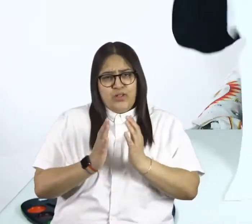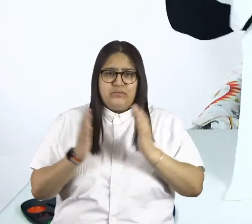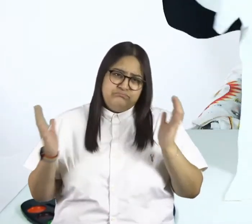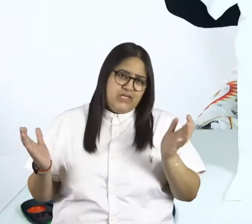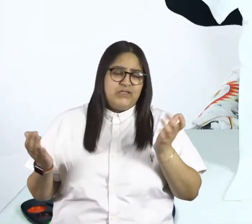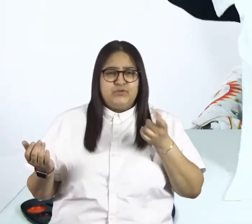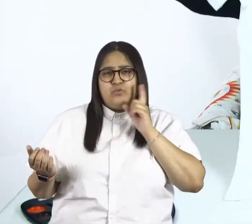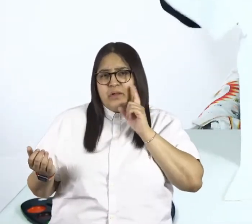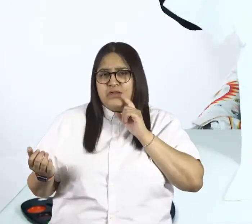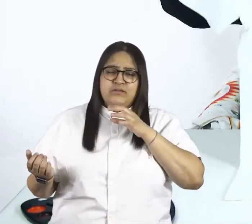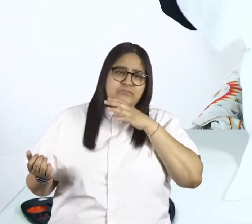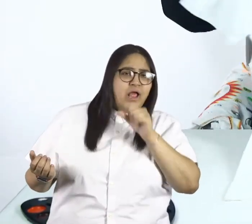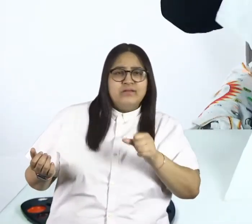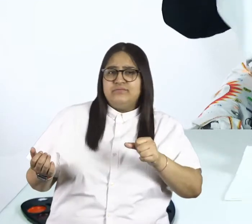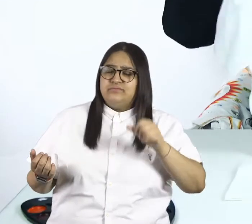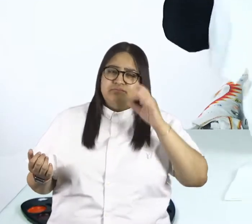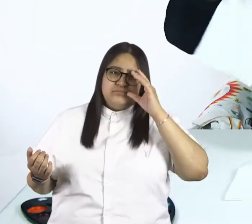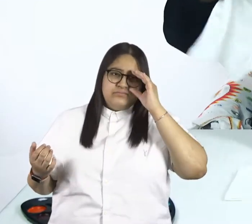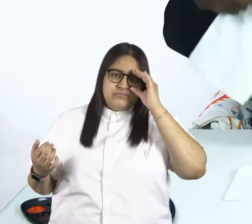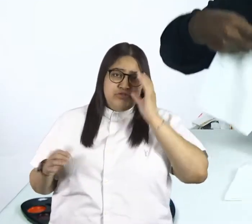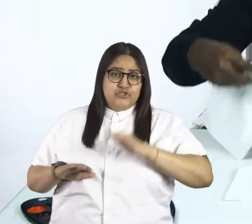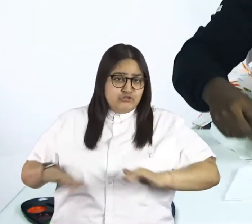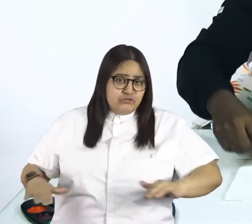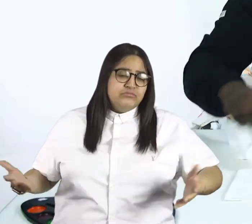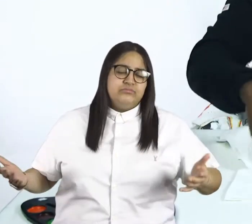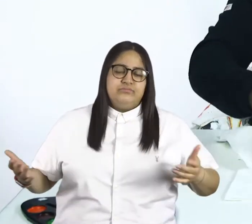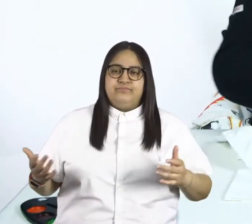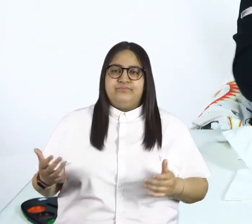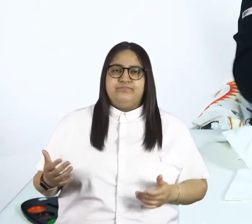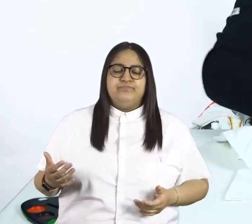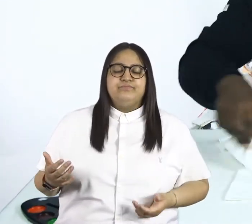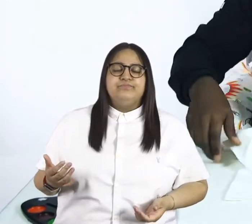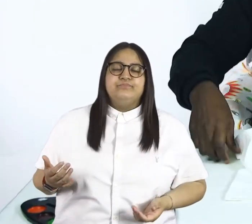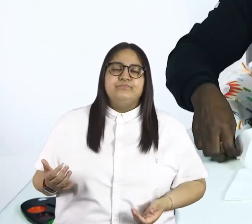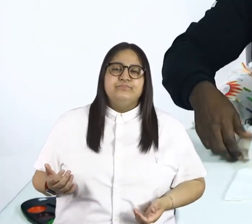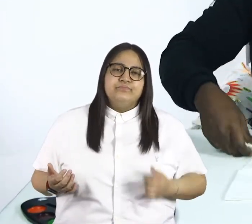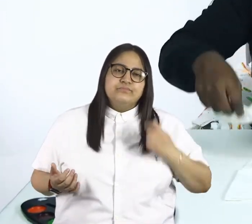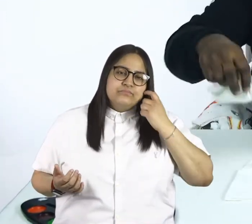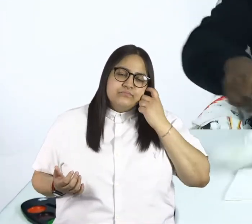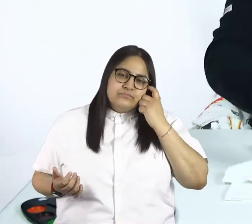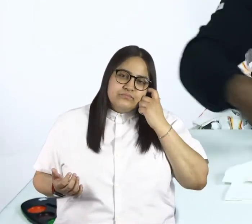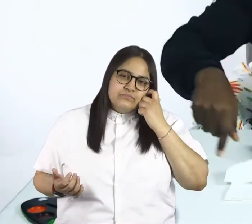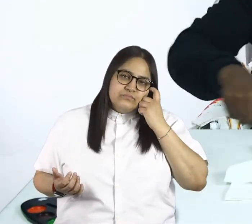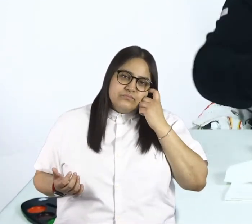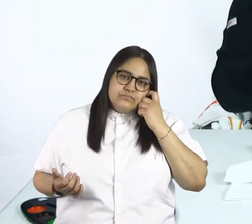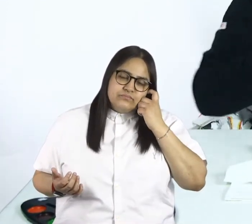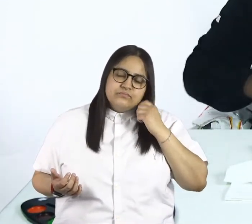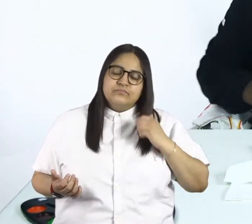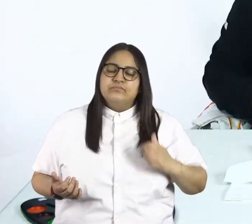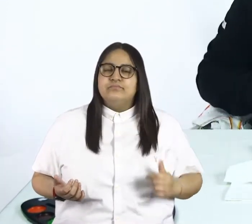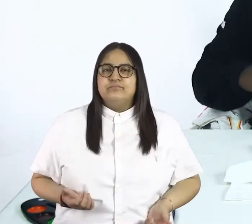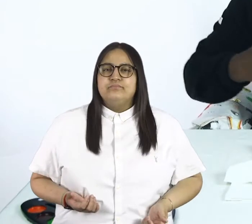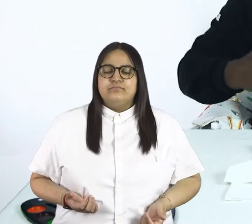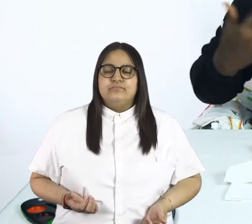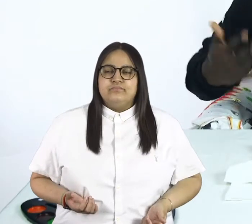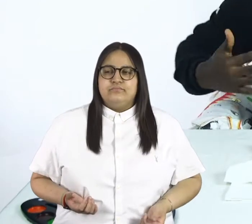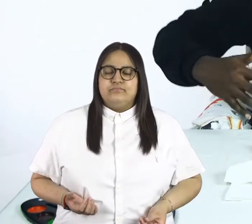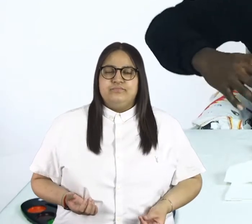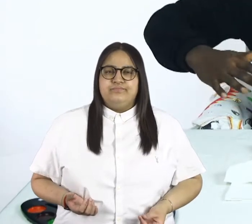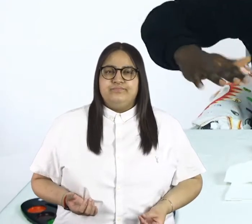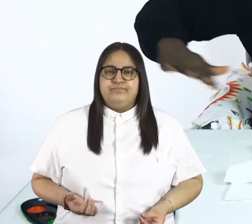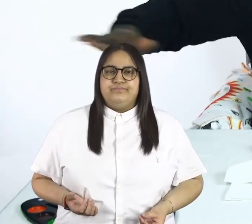standard format, which is with sleeves and a neck. If you want to, you can cut off your neck. You can cut your sleeves off and turn it into a vest, so it's a bit